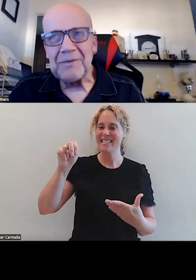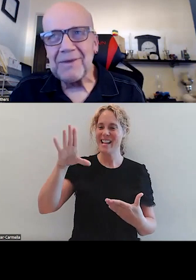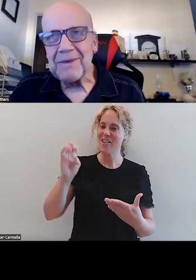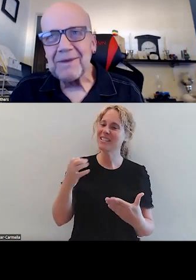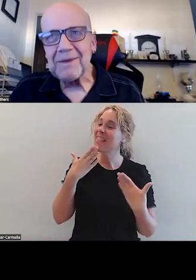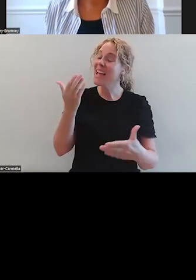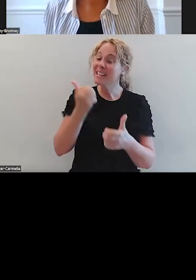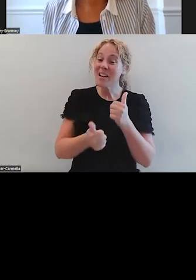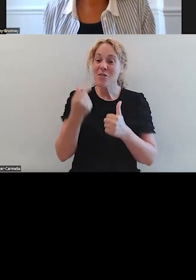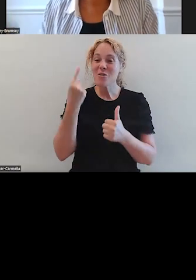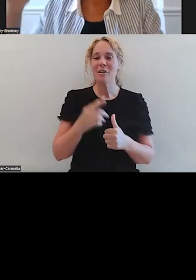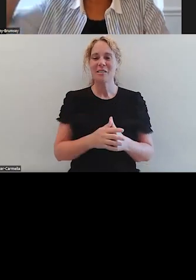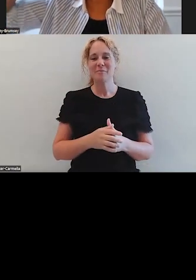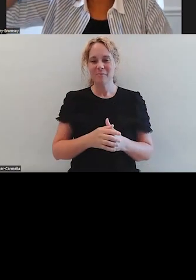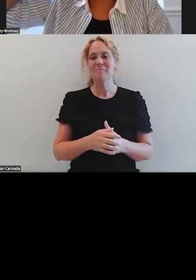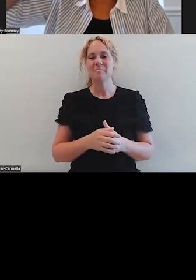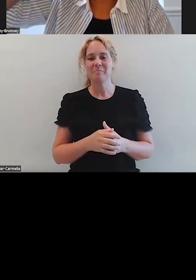everybody.